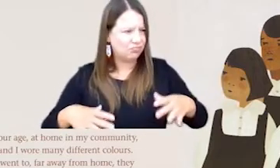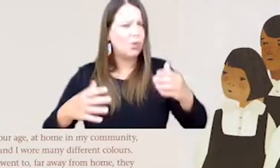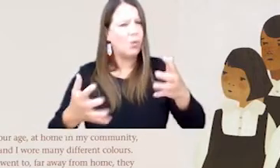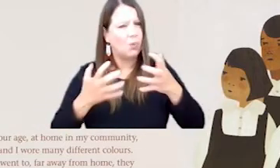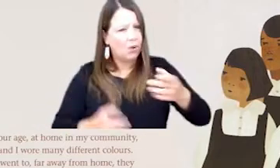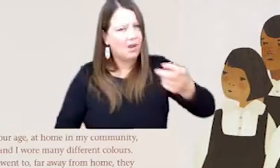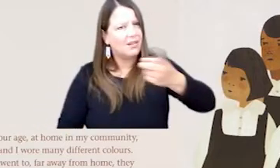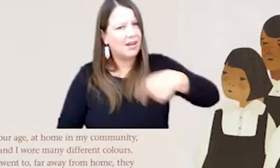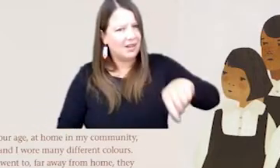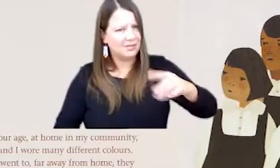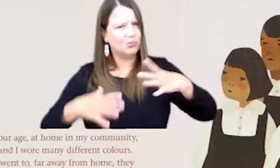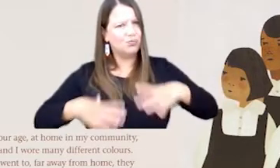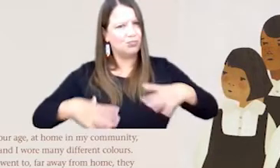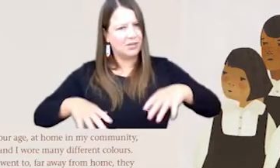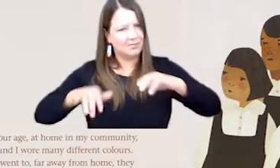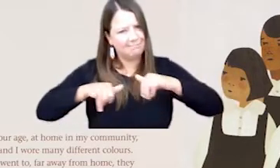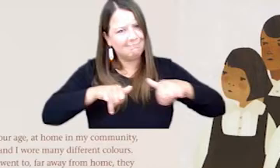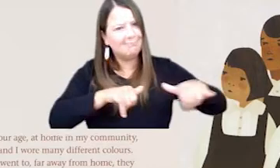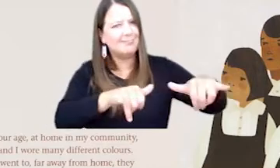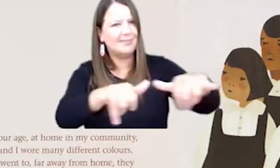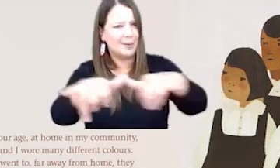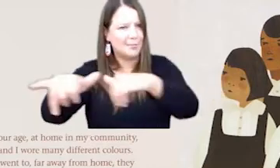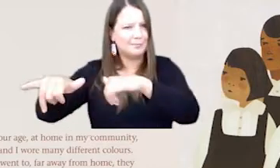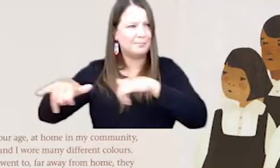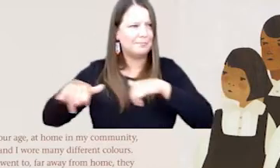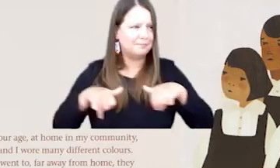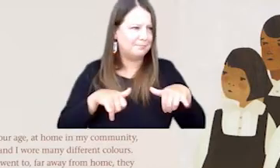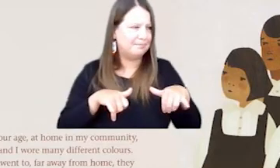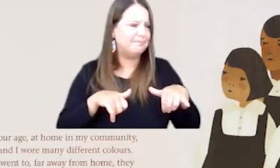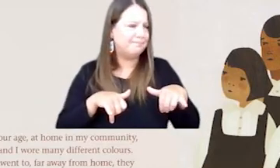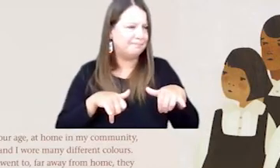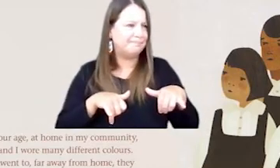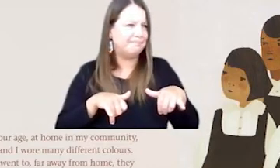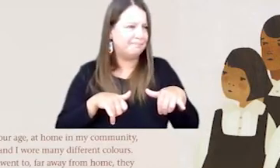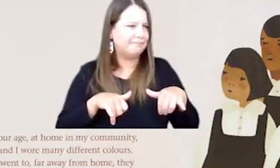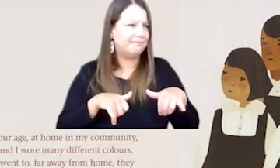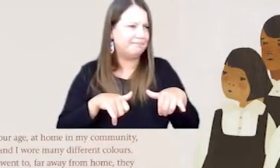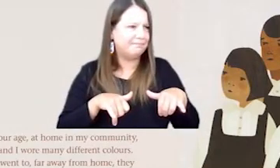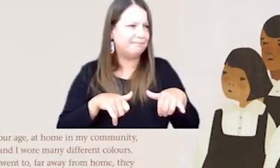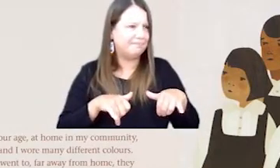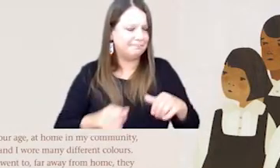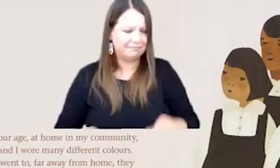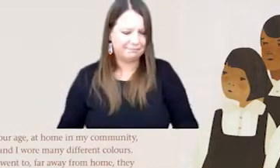They wanted us to look like everybody else.